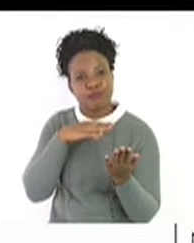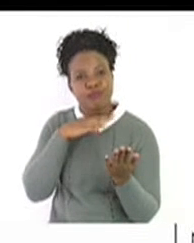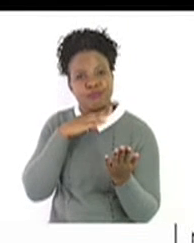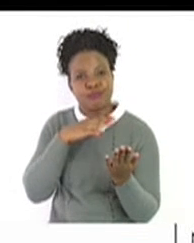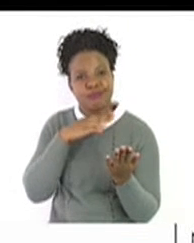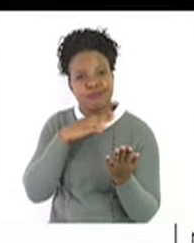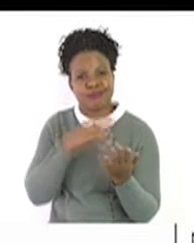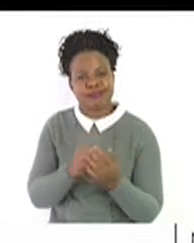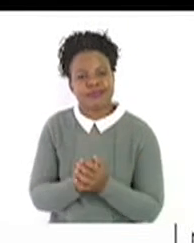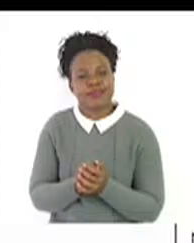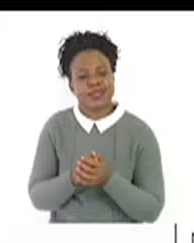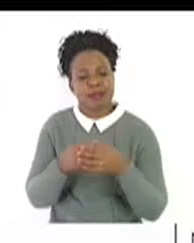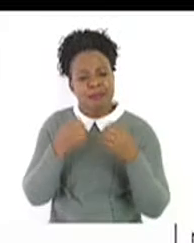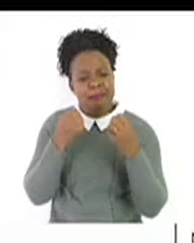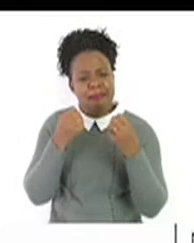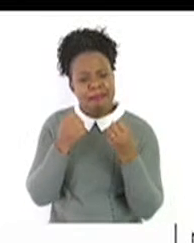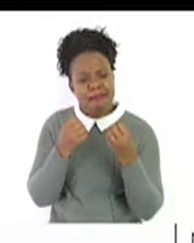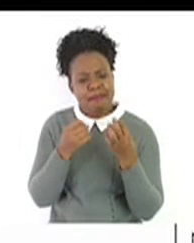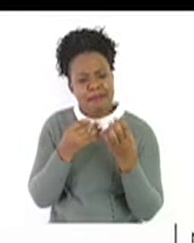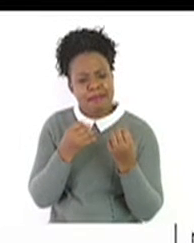of plurals.